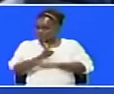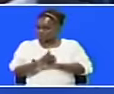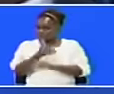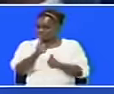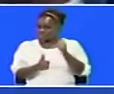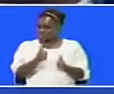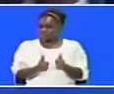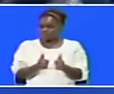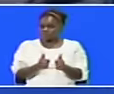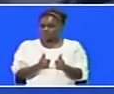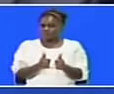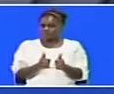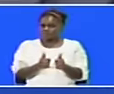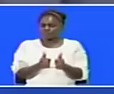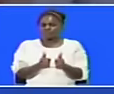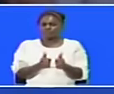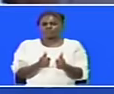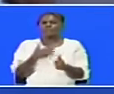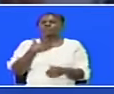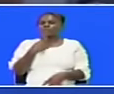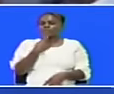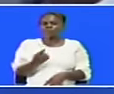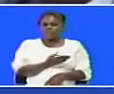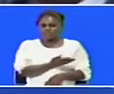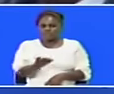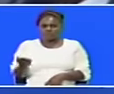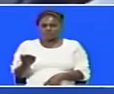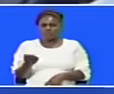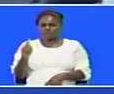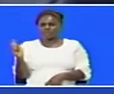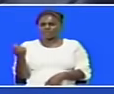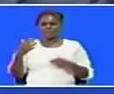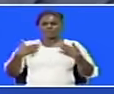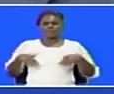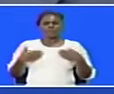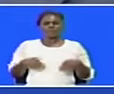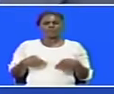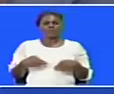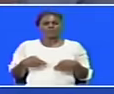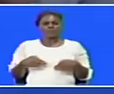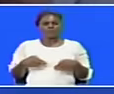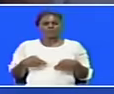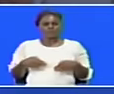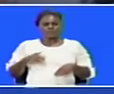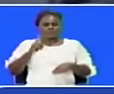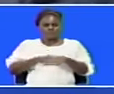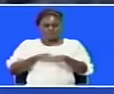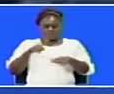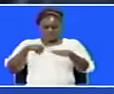jameni? And I want to tell you this, fellow Kenyans, that as we go